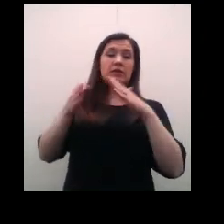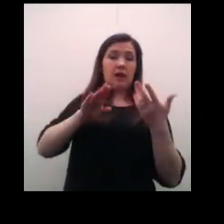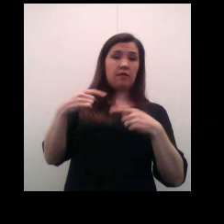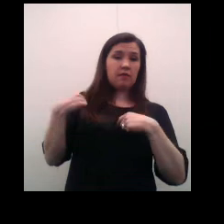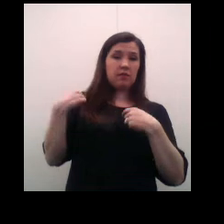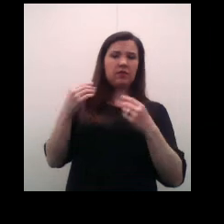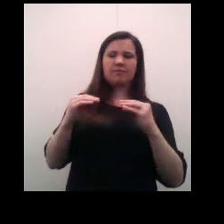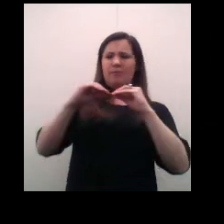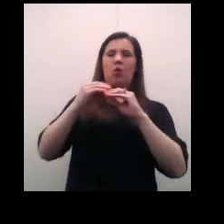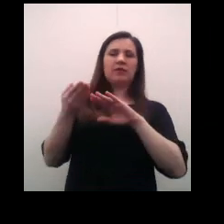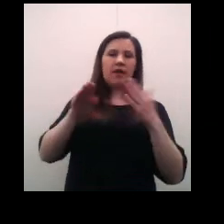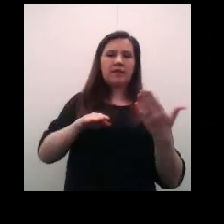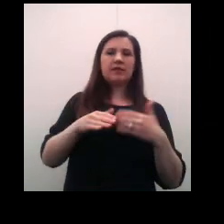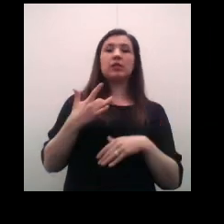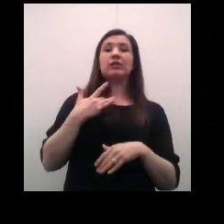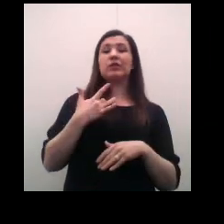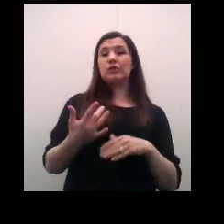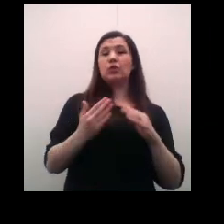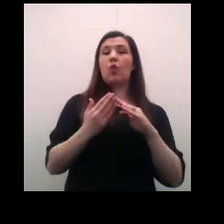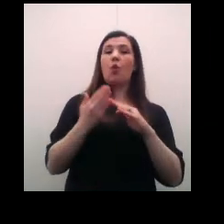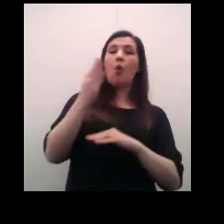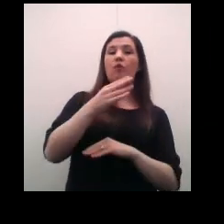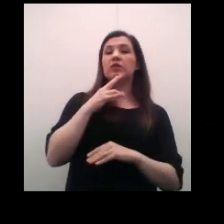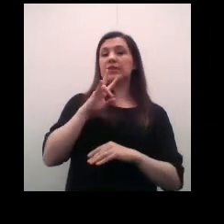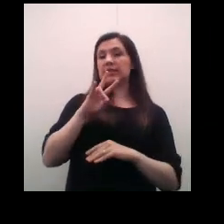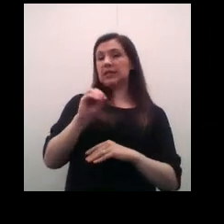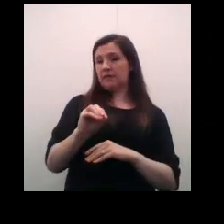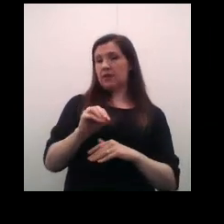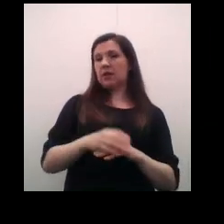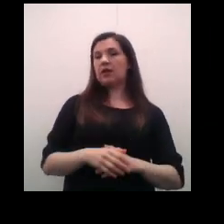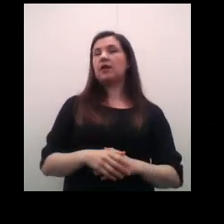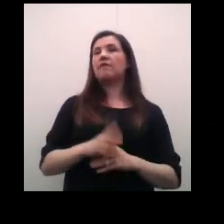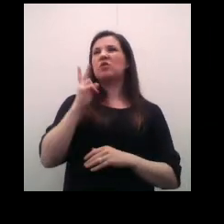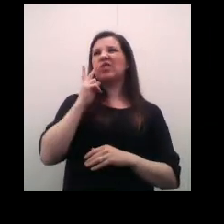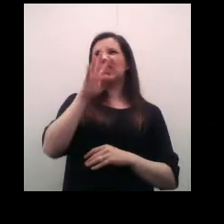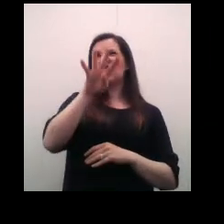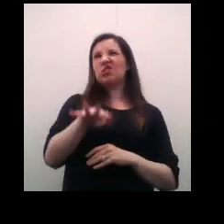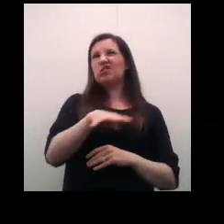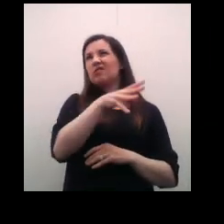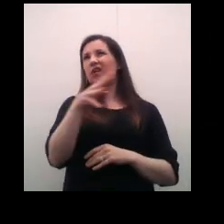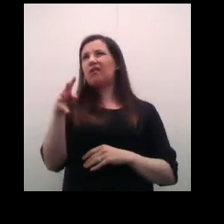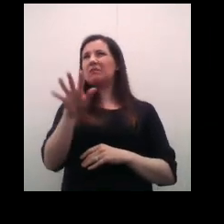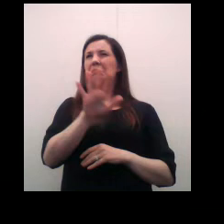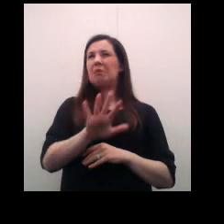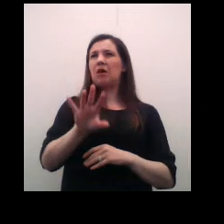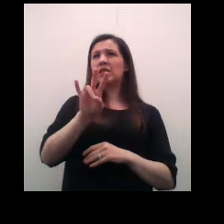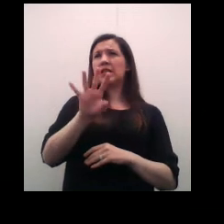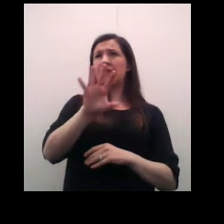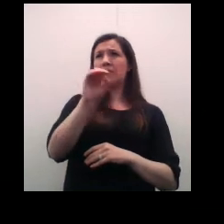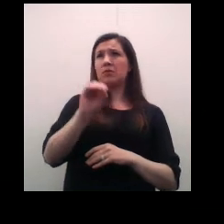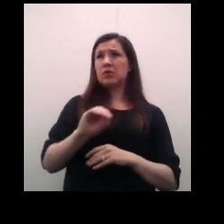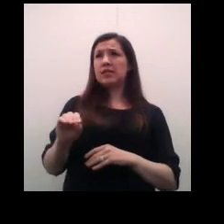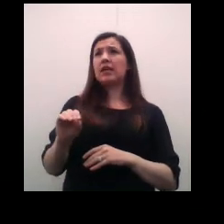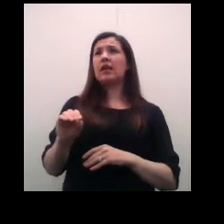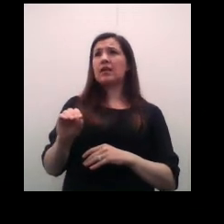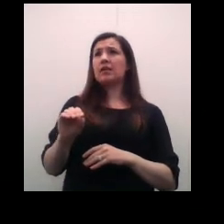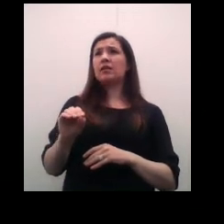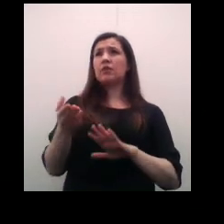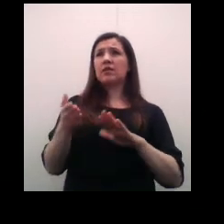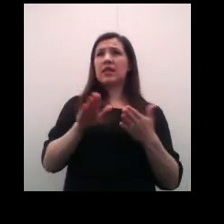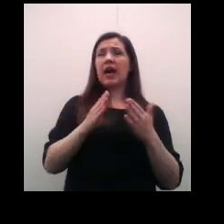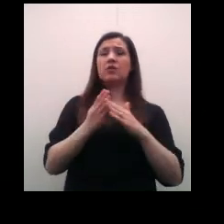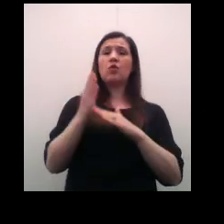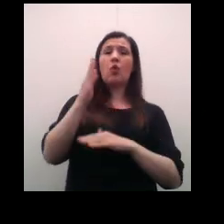it is individuals over the age of 70. If you look at it, it's basically 75% of the individuals who died have been over the